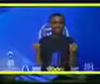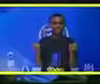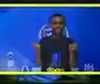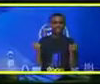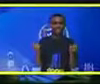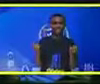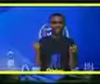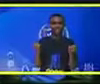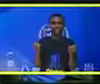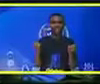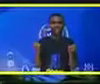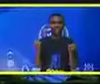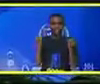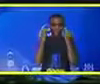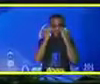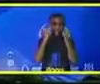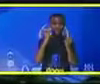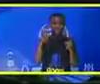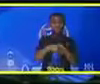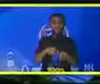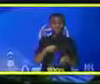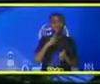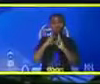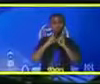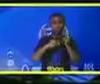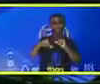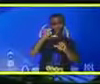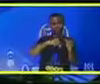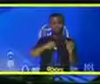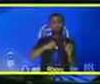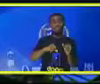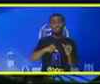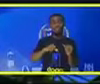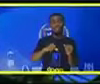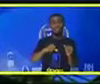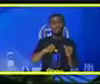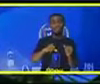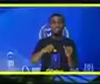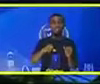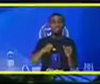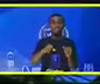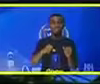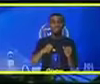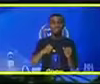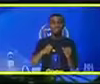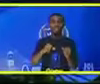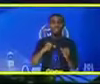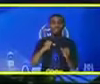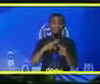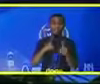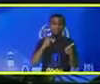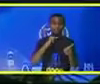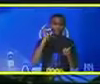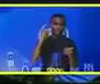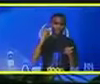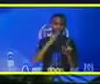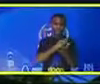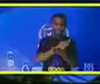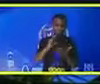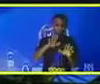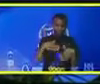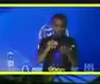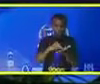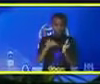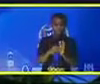However, it does not fail, or it does not mean that the ministry of the prophetic should be thrown